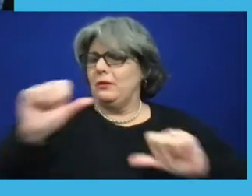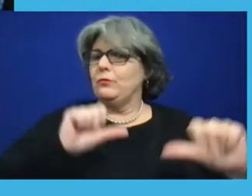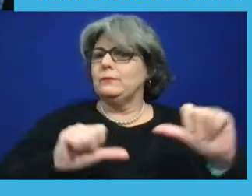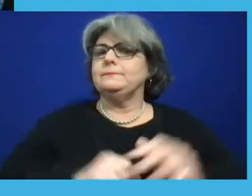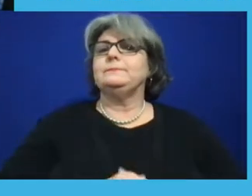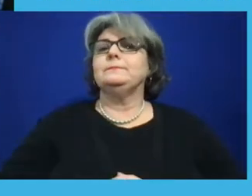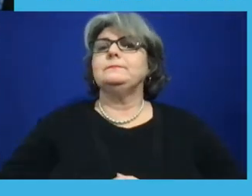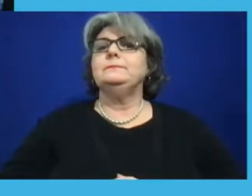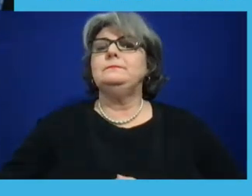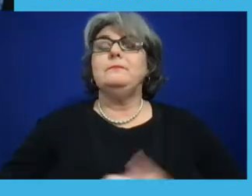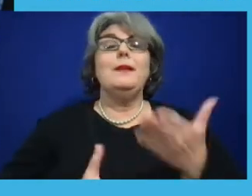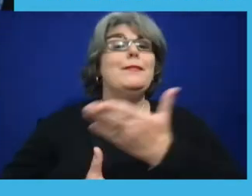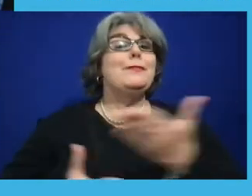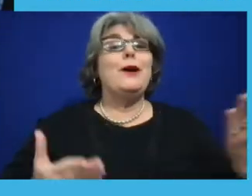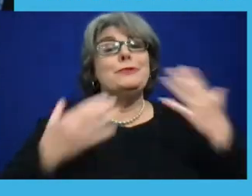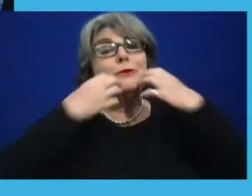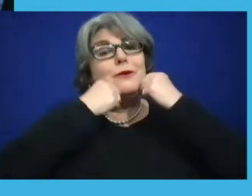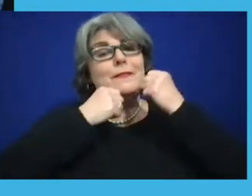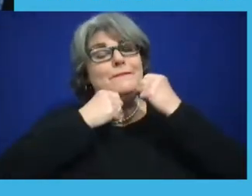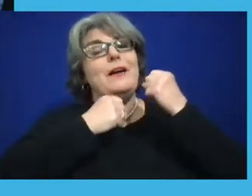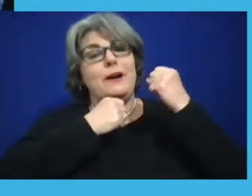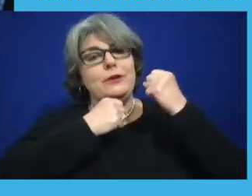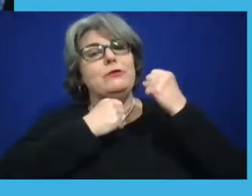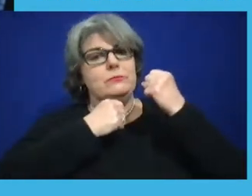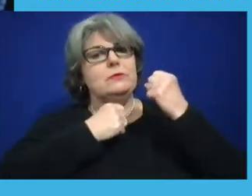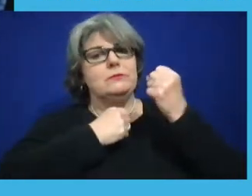with decency and respect.